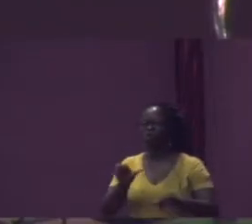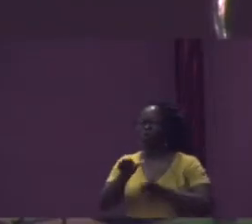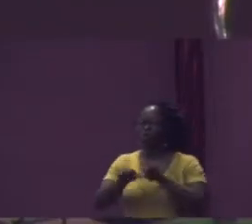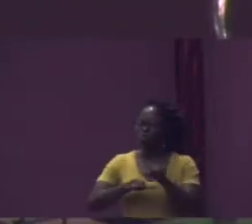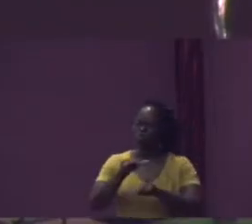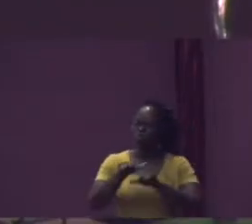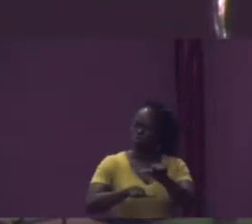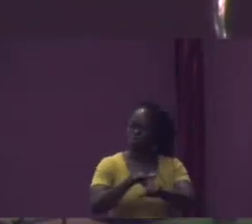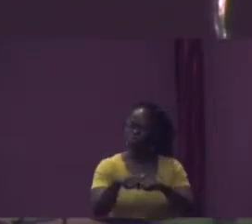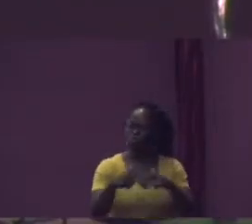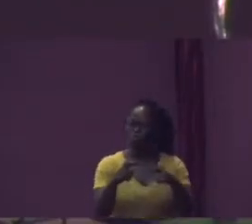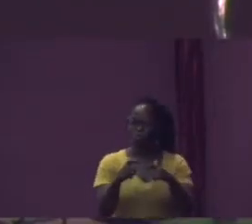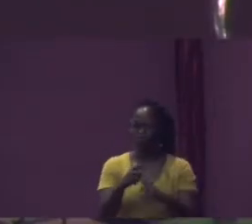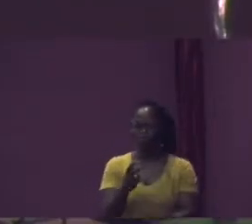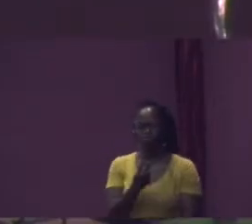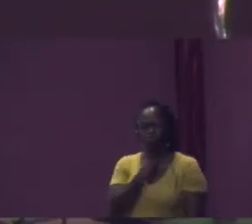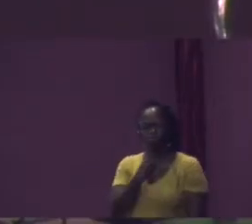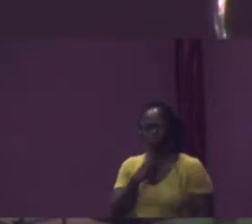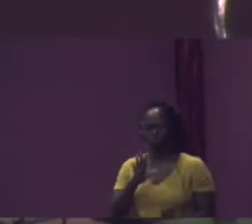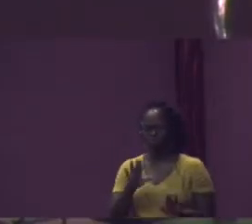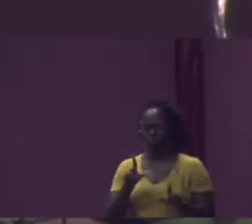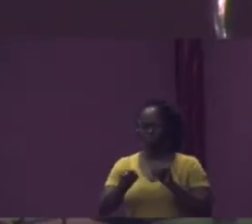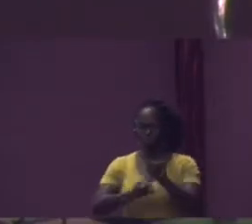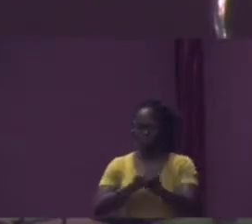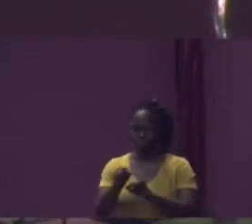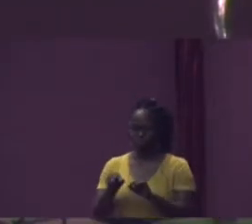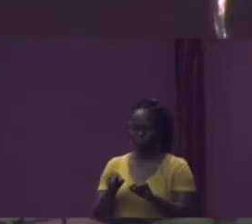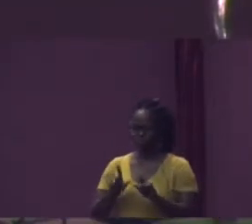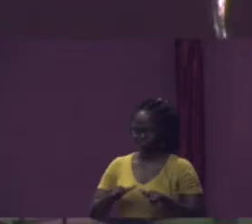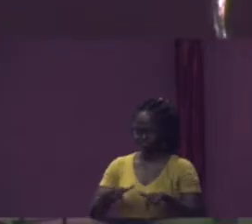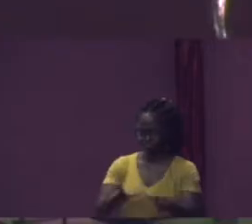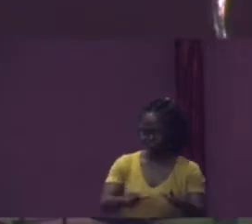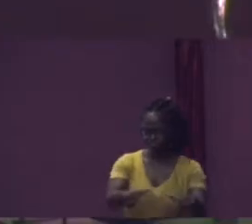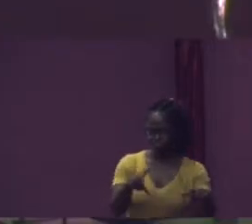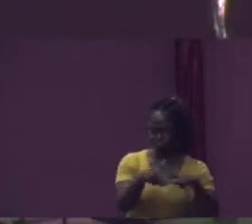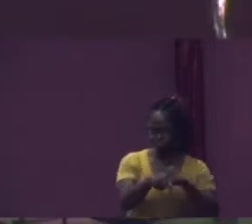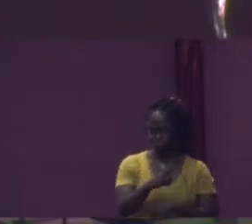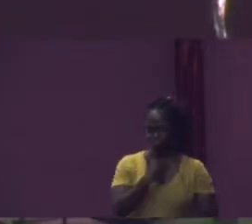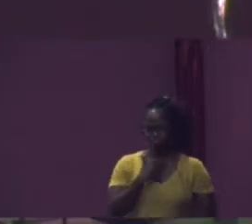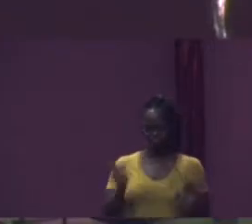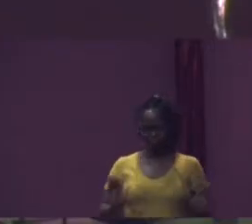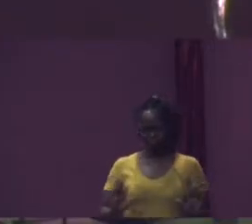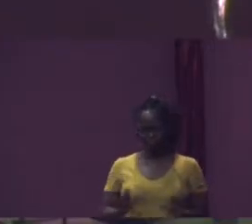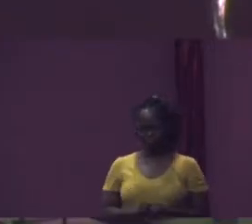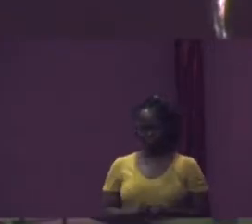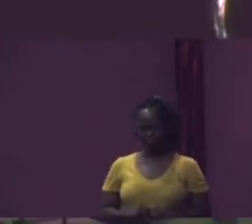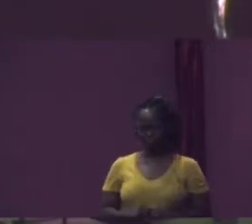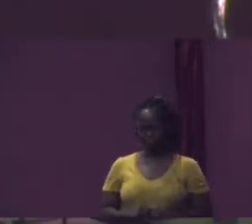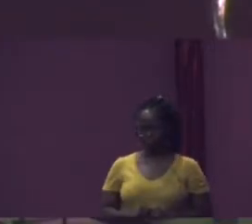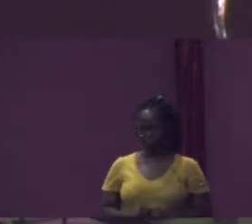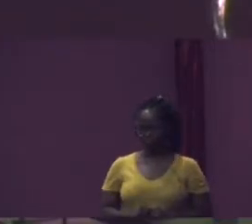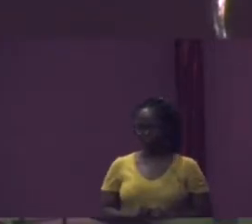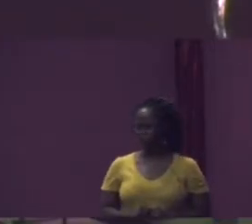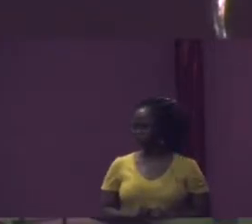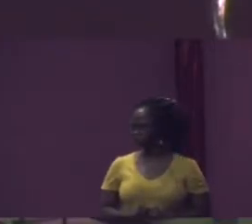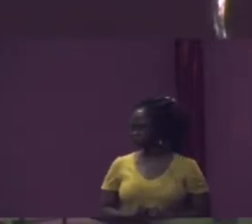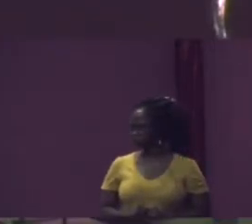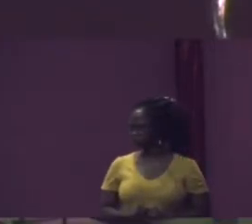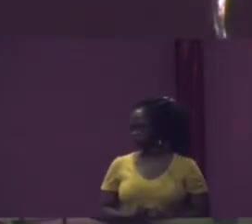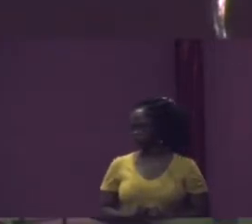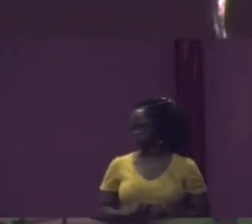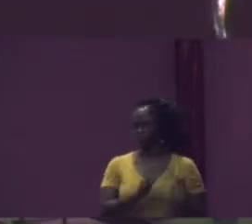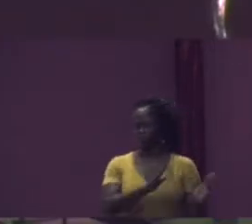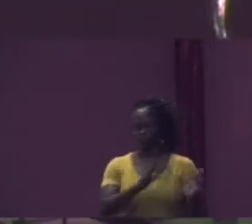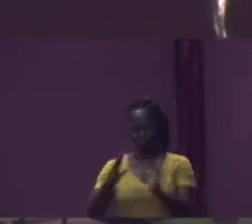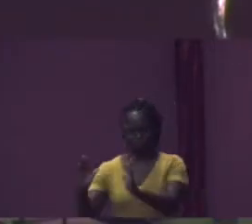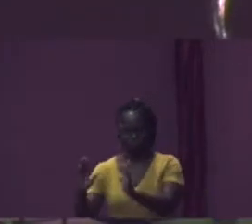The concept of risk itself moved swiftly up the socio-cultural ranks during the second half of the 20th century in Puerto